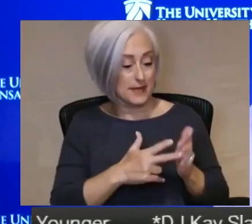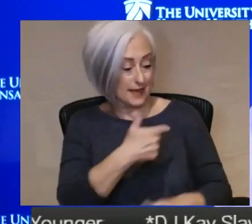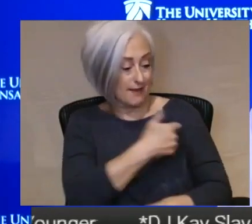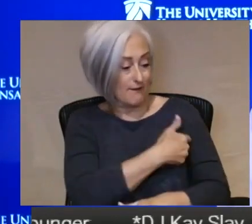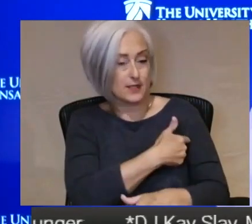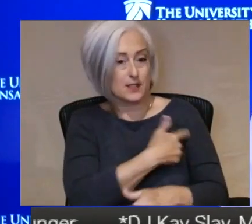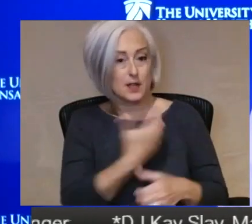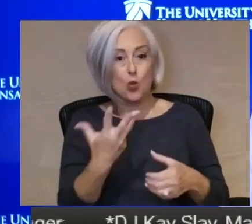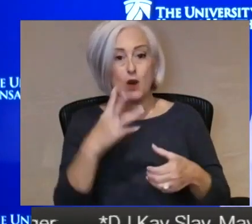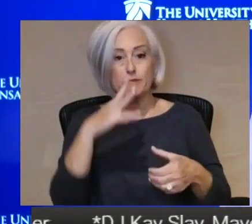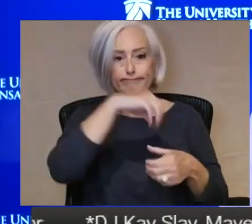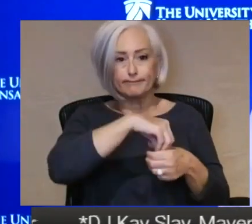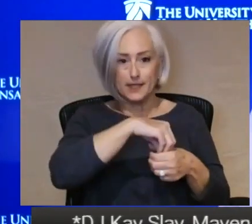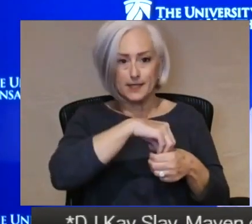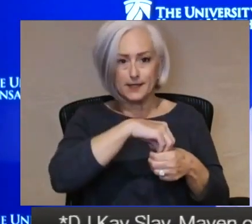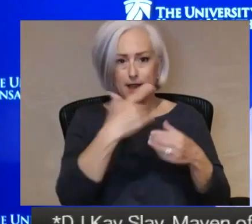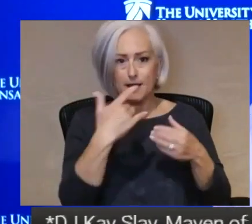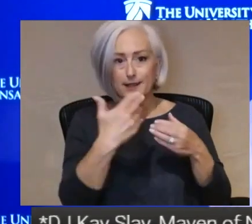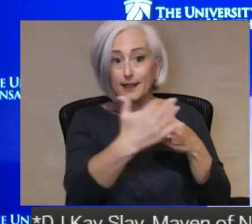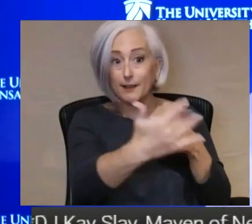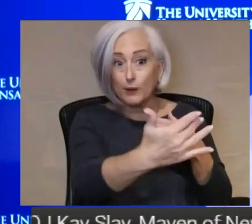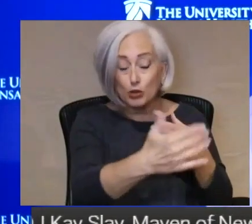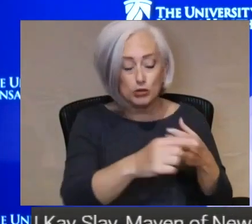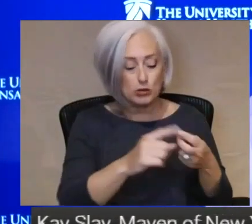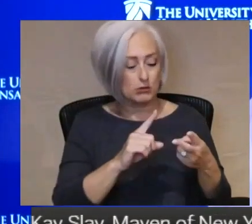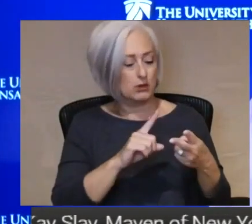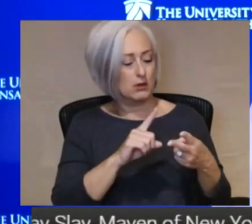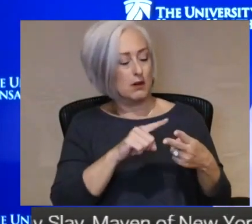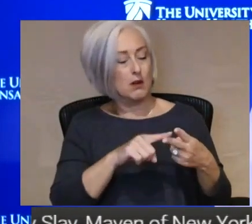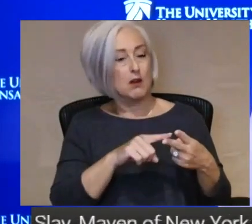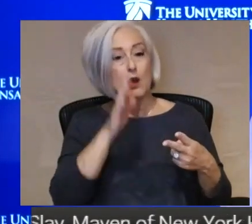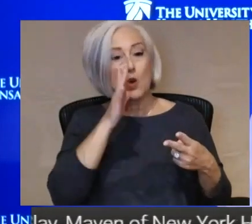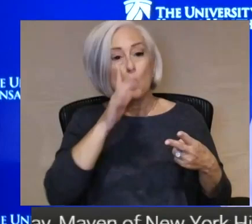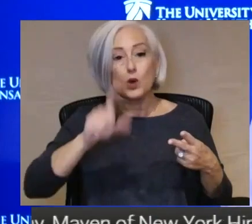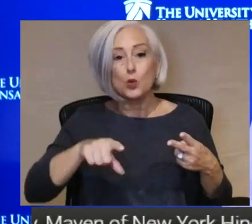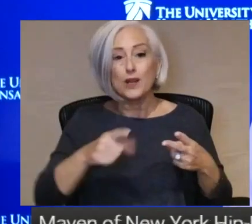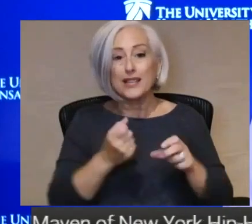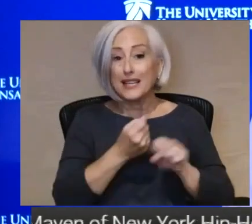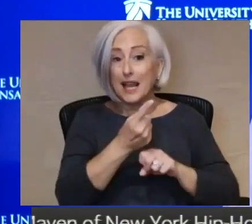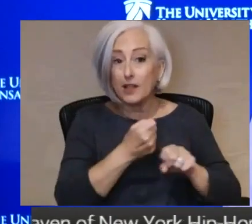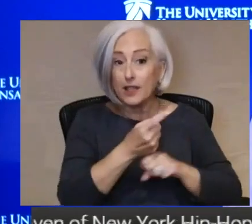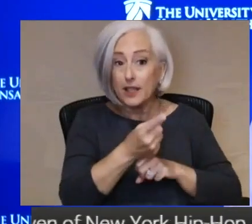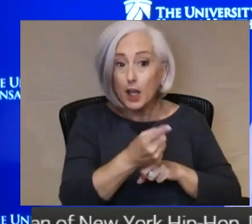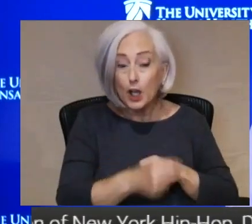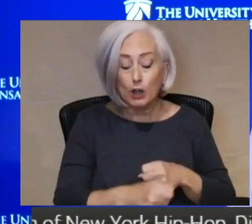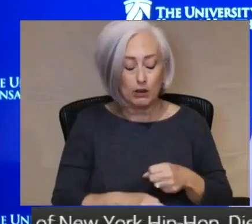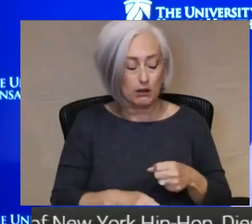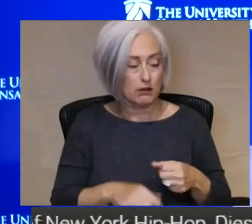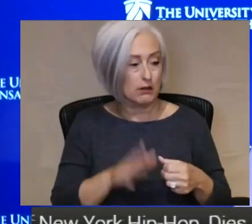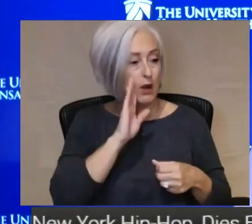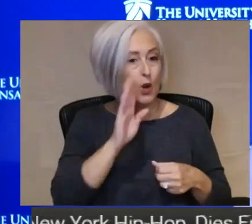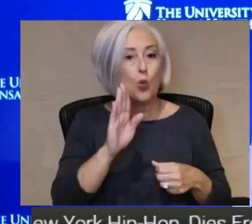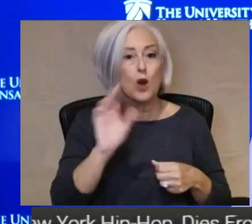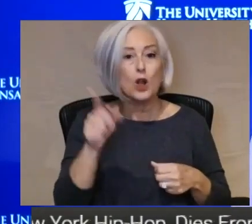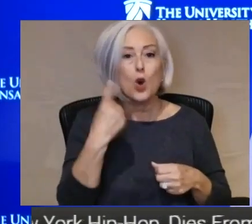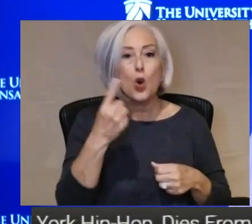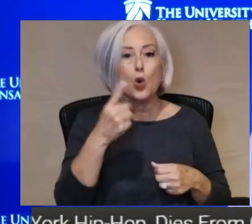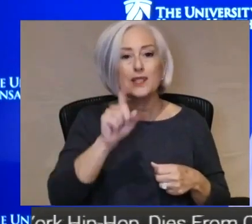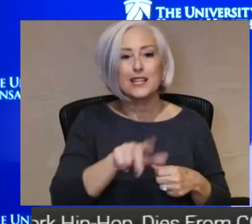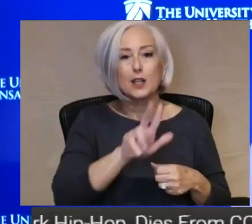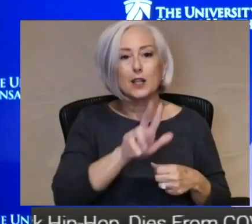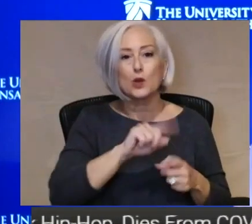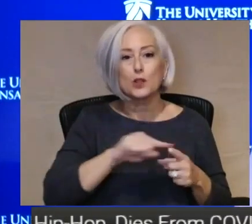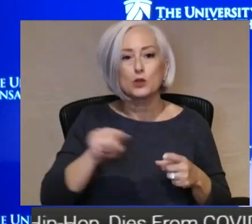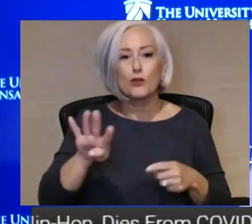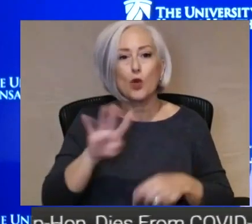the vaccination schedule? Will it be a yearly thing? Will we only need 3 or 4 doses? So I think there's a lot of questions that are being examined right now,